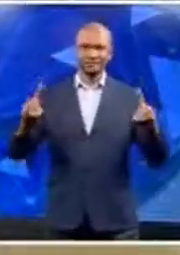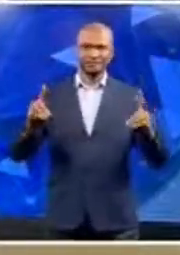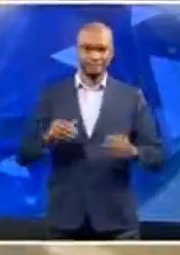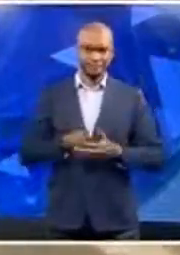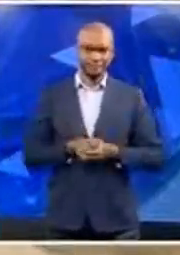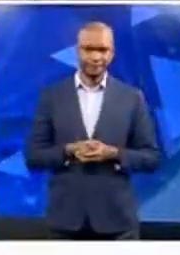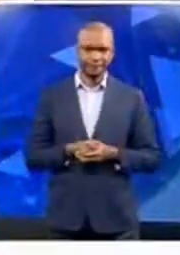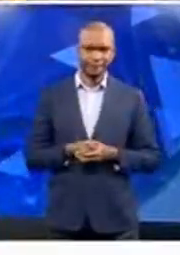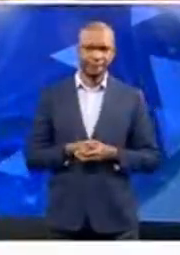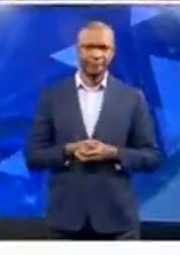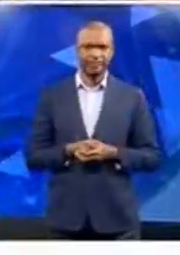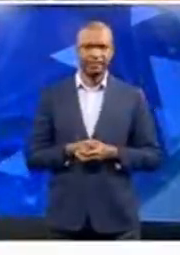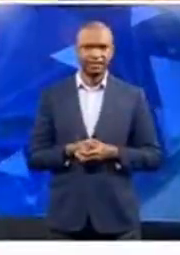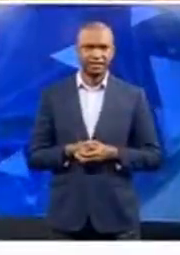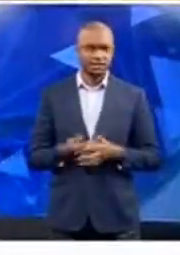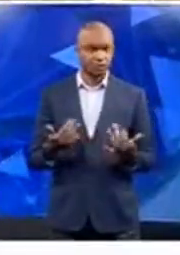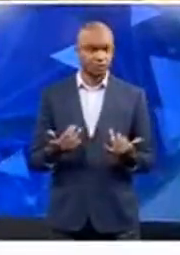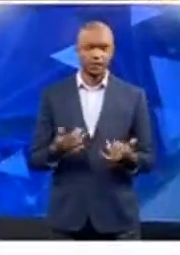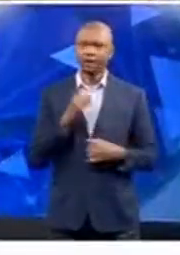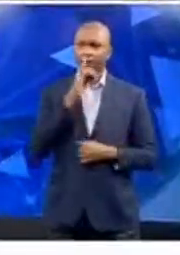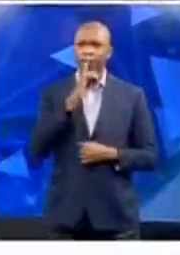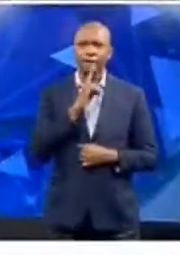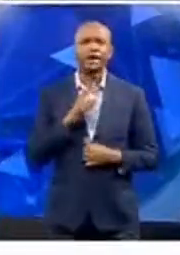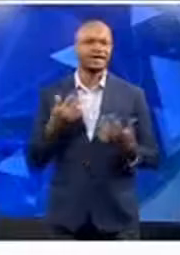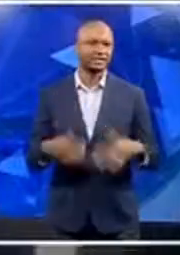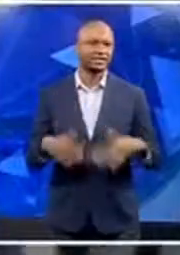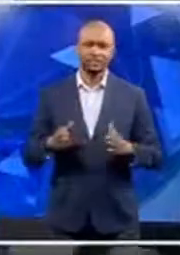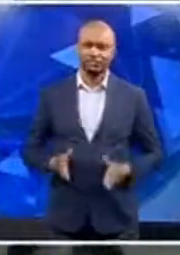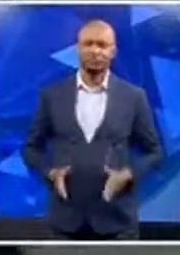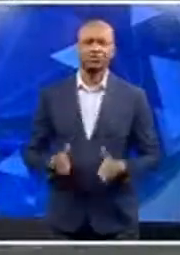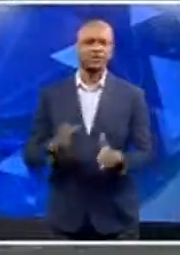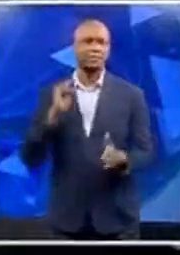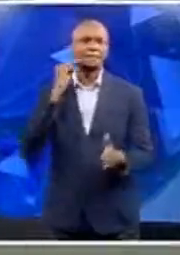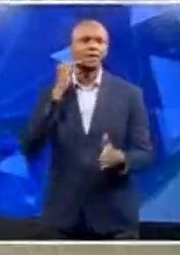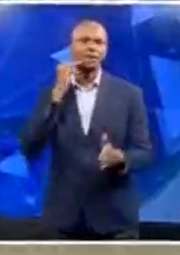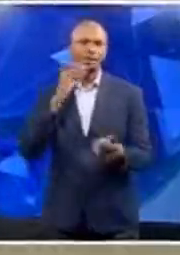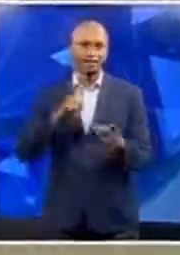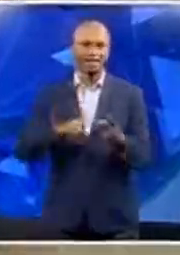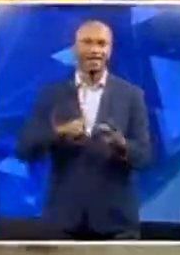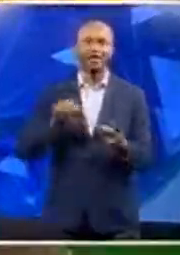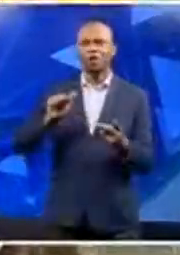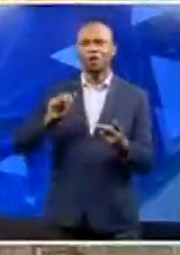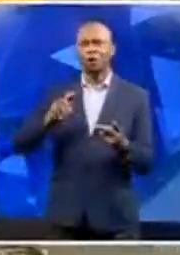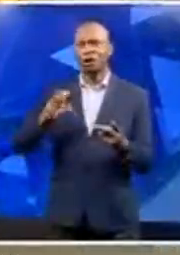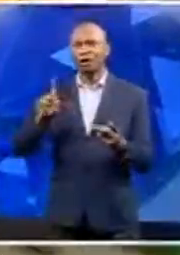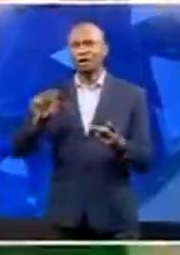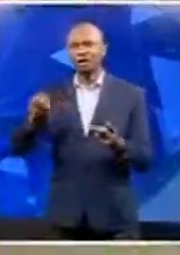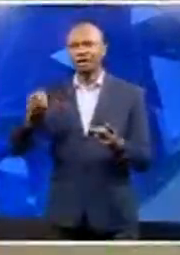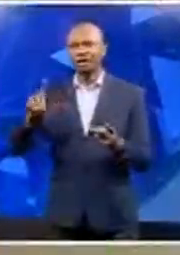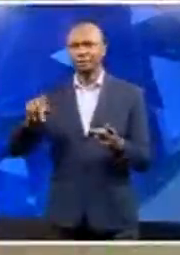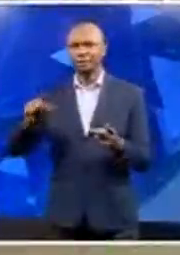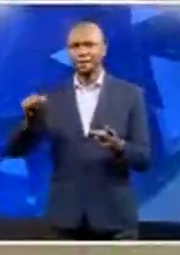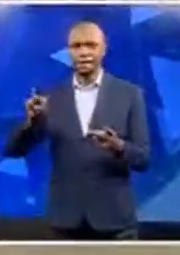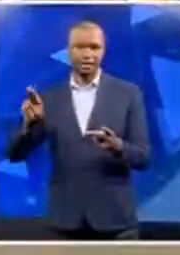bekuthulile namhla kunaloko lebekwendeka itolo etitaladini lasebramfontein nase-oakland park itolo tichudeni timemetele